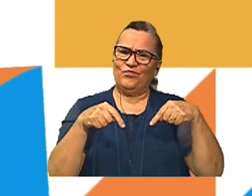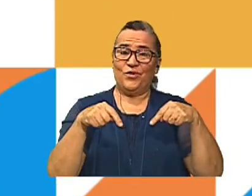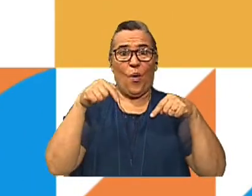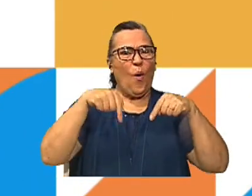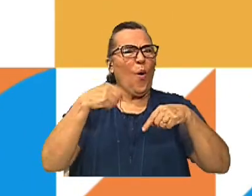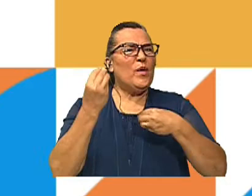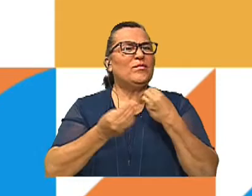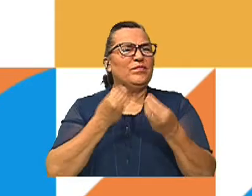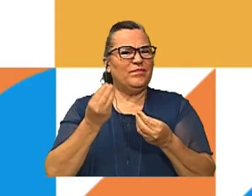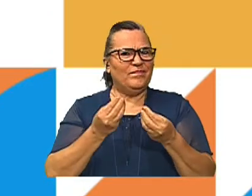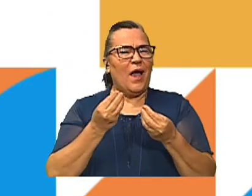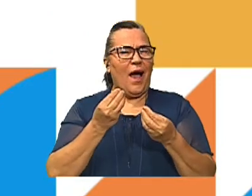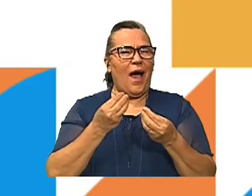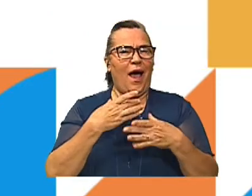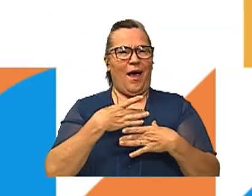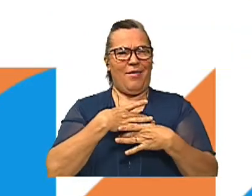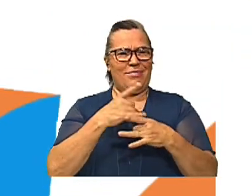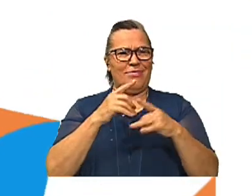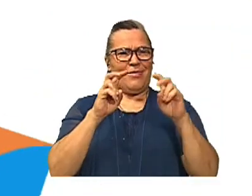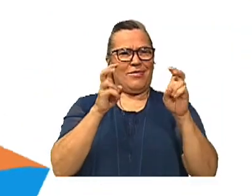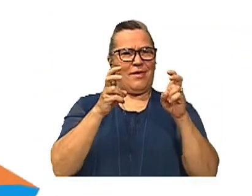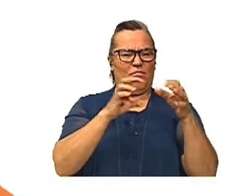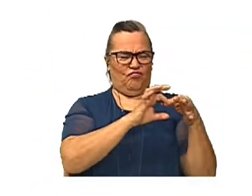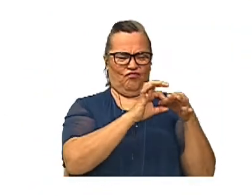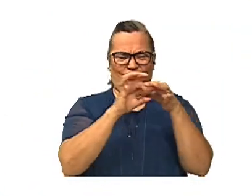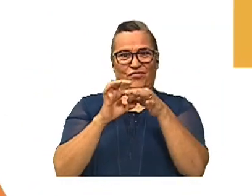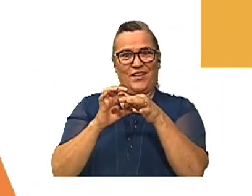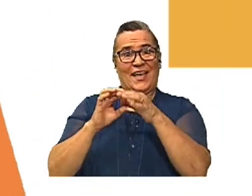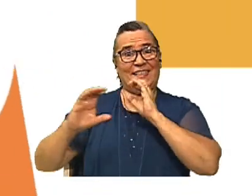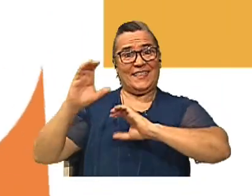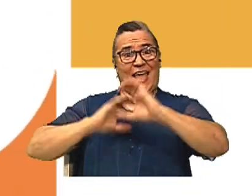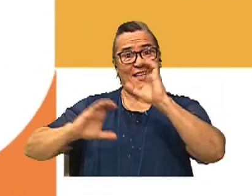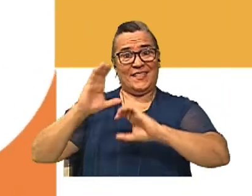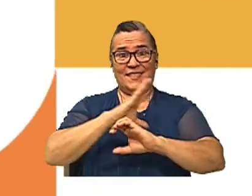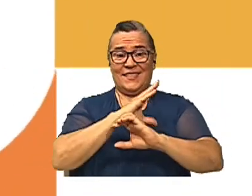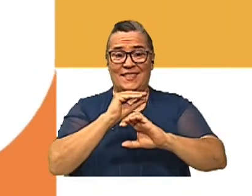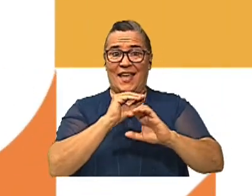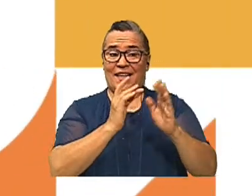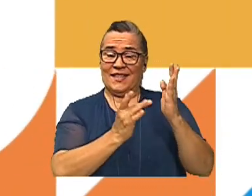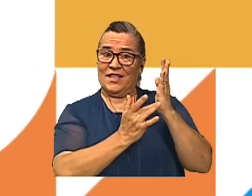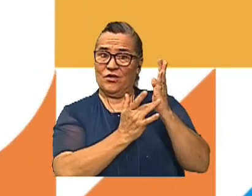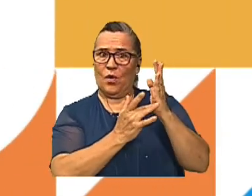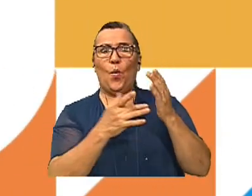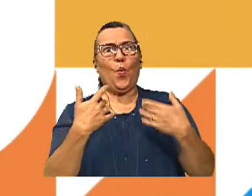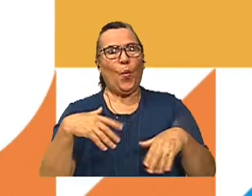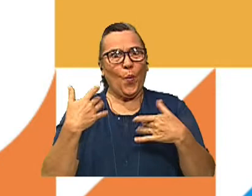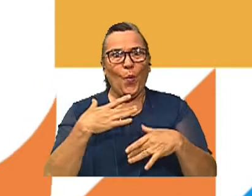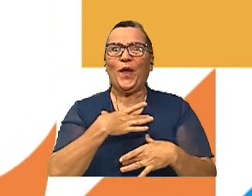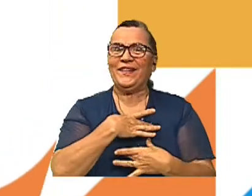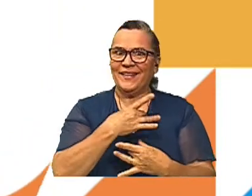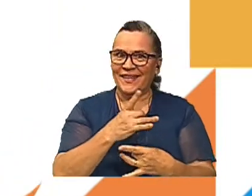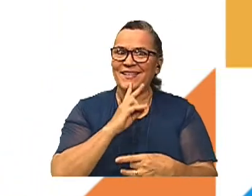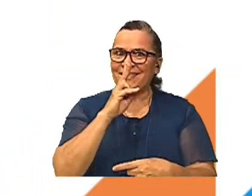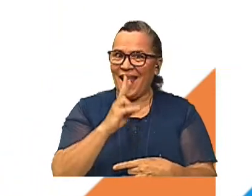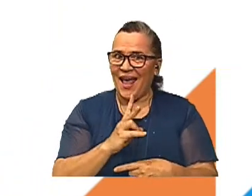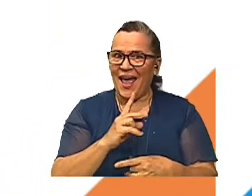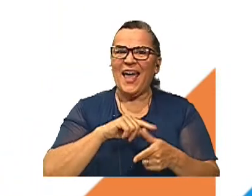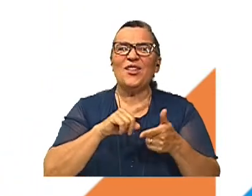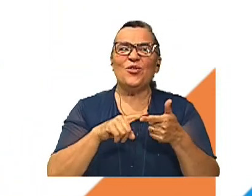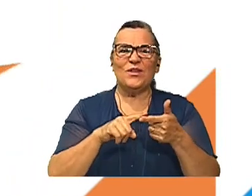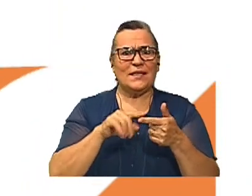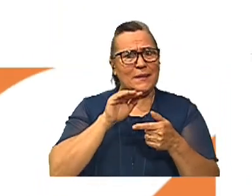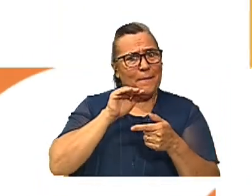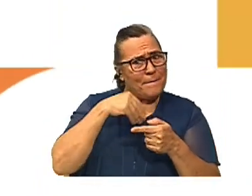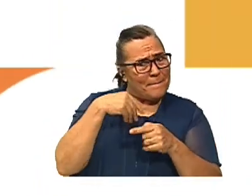see a very interesting topic related to science and technology. Interesting, right? So go and invite